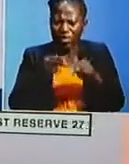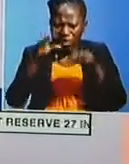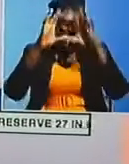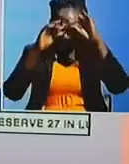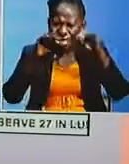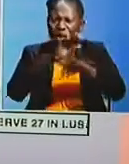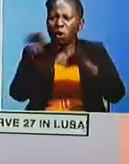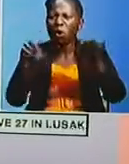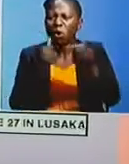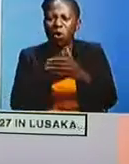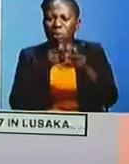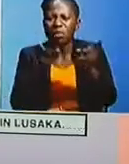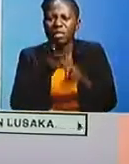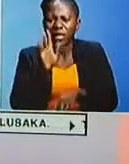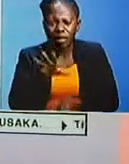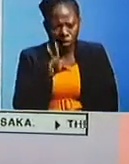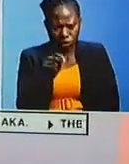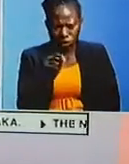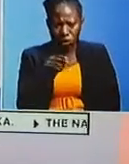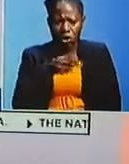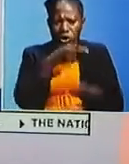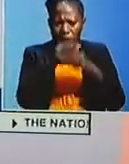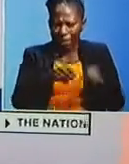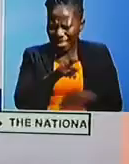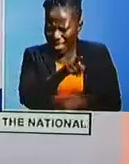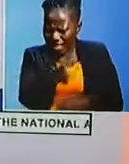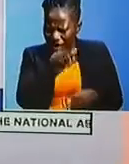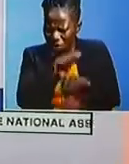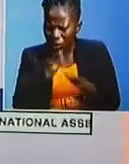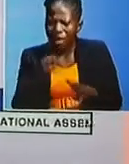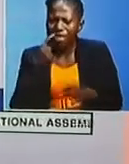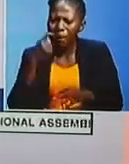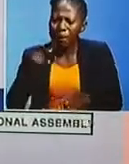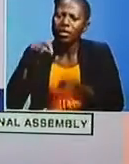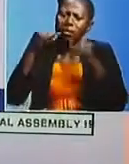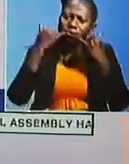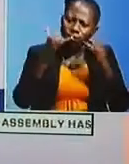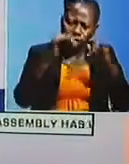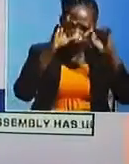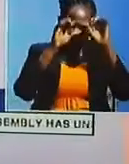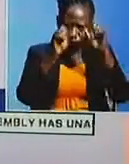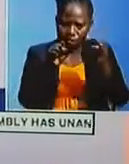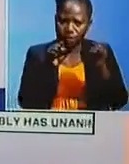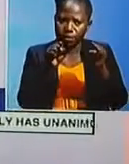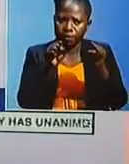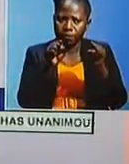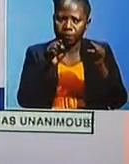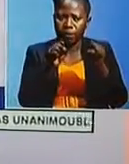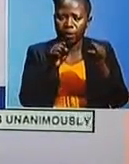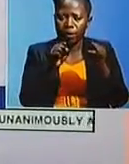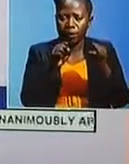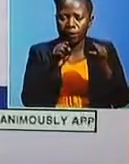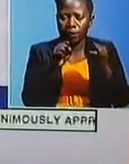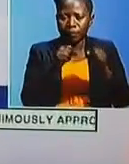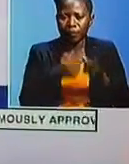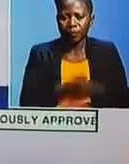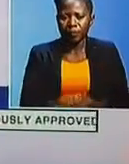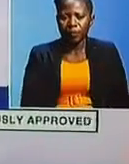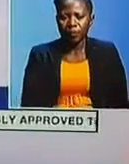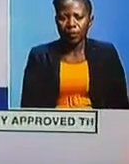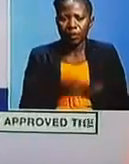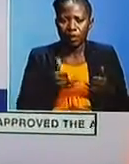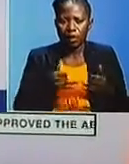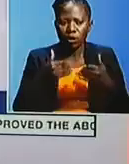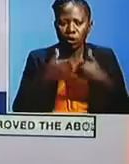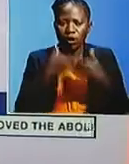has to update the head of state on a daily basis. And I think if my memory serves me right, updates are done